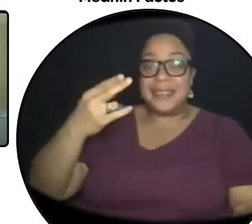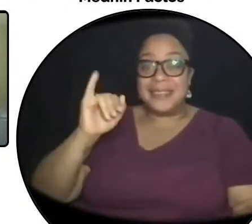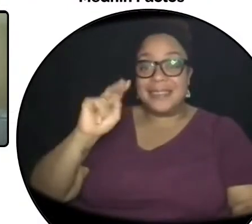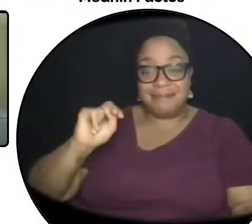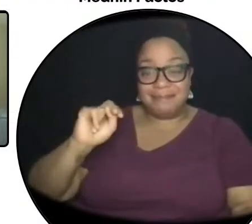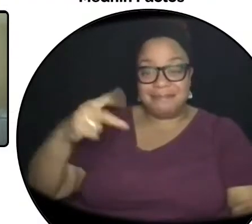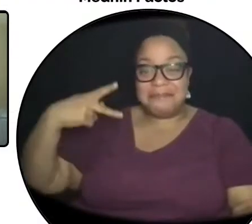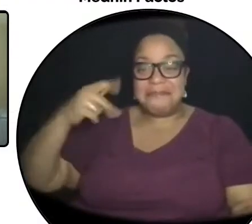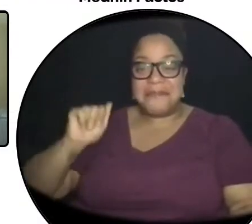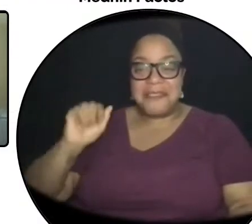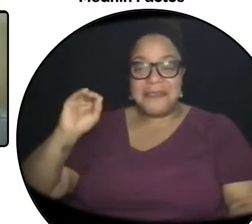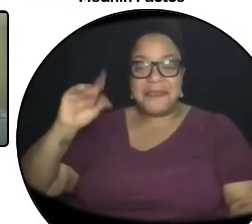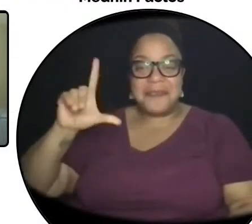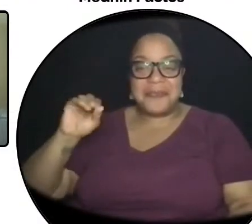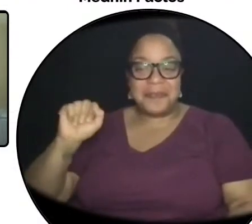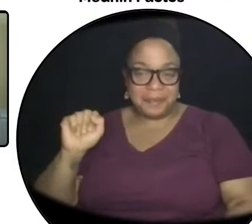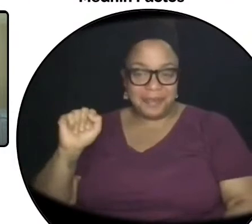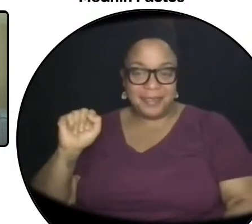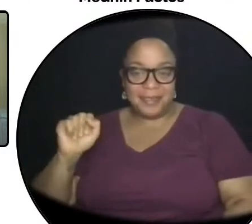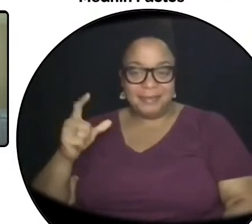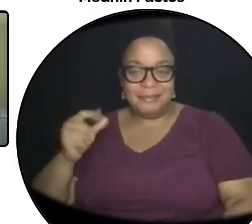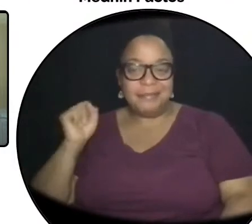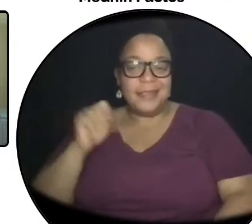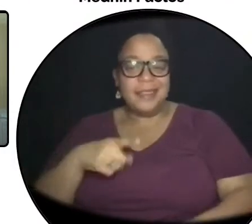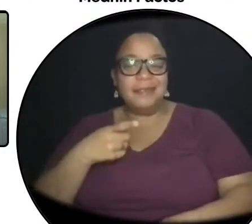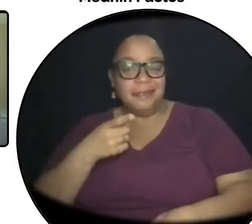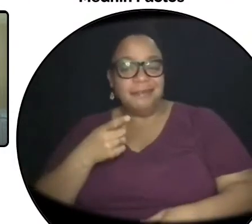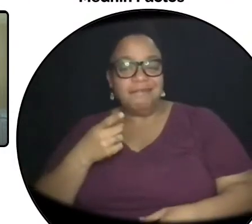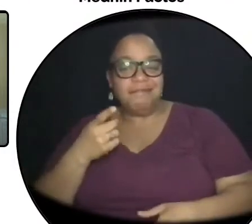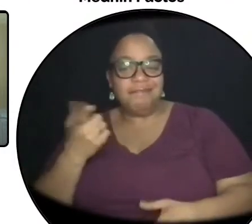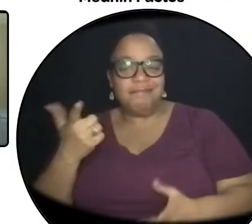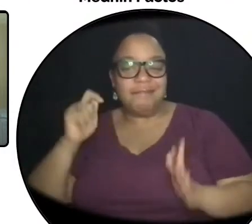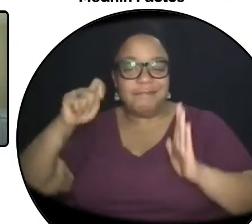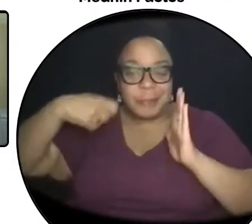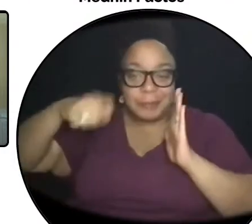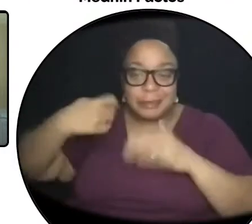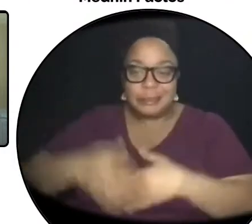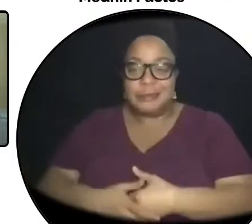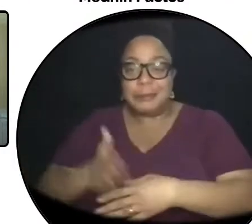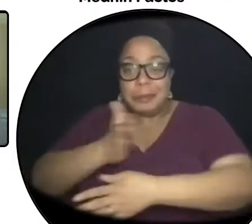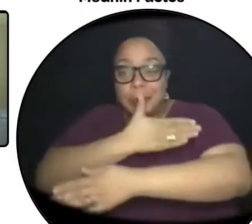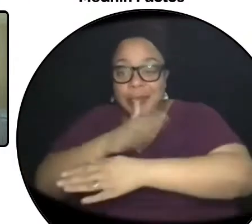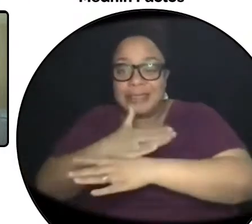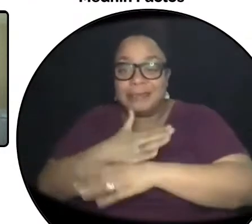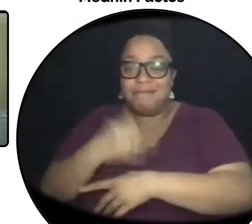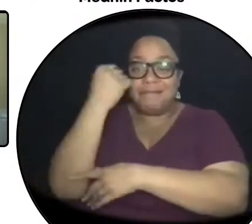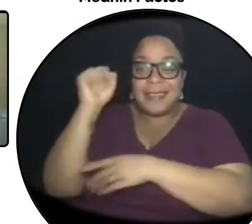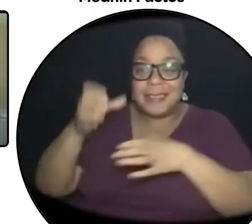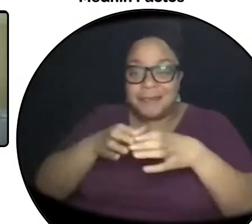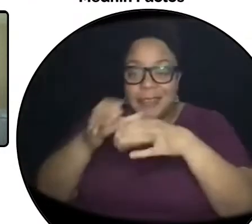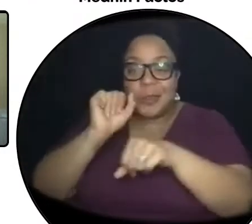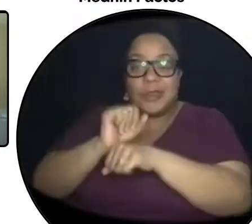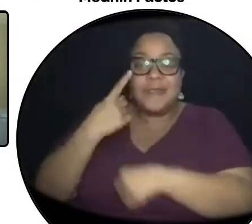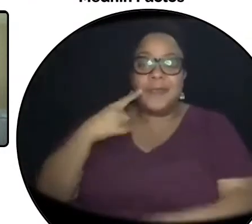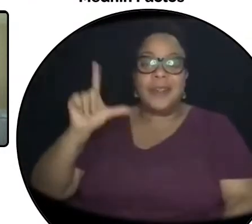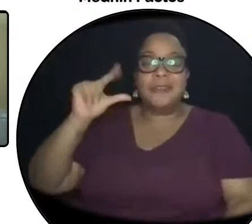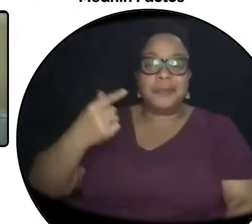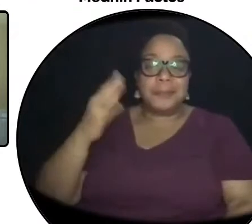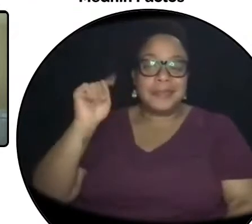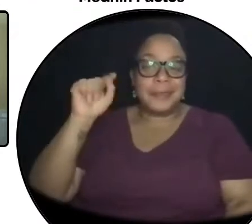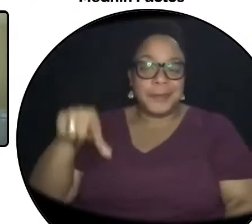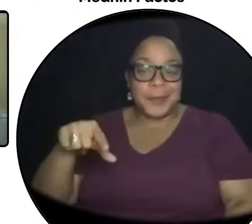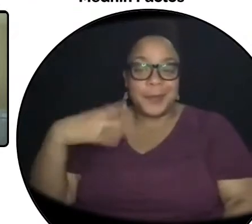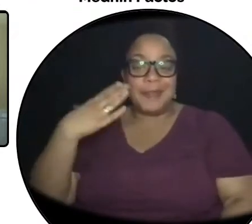Italy, and the creator of the G2 Lab. Her work with immigrant, refugee, and LGBTQ communities in Milan,